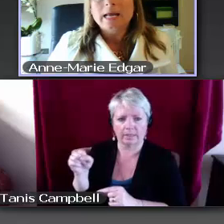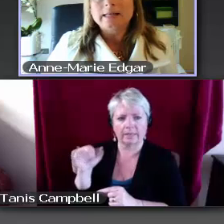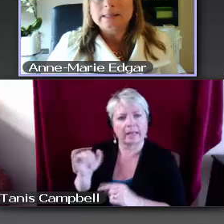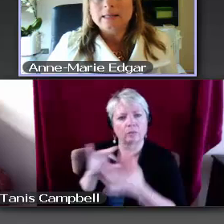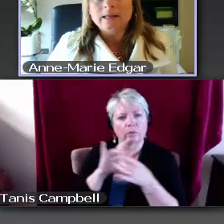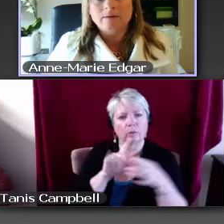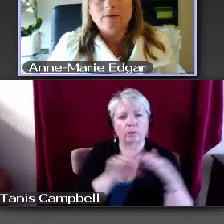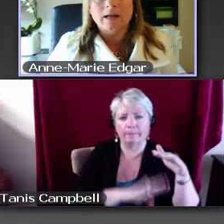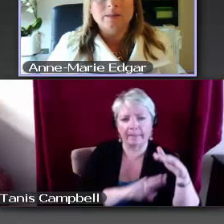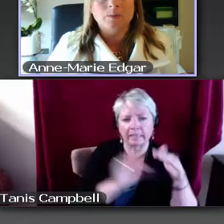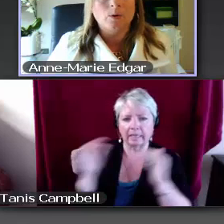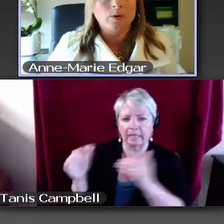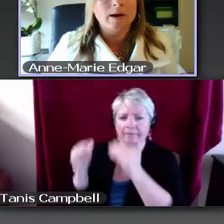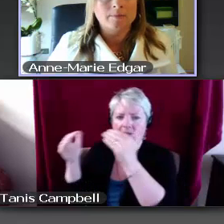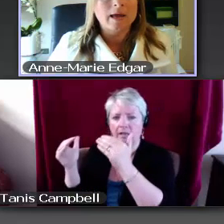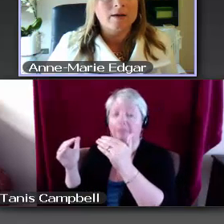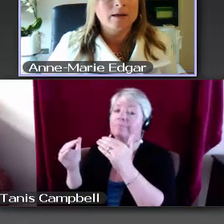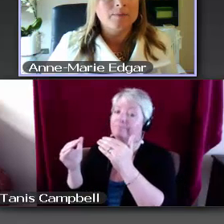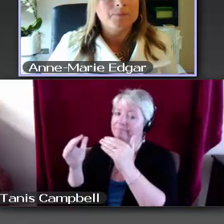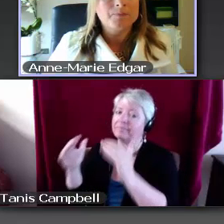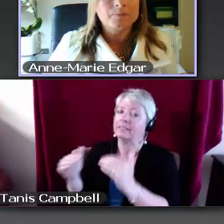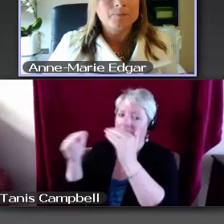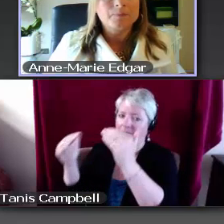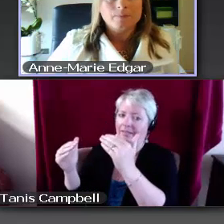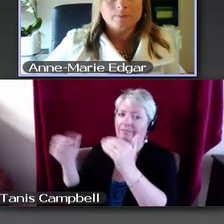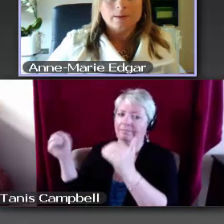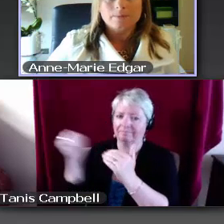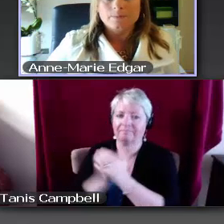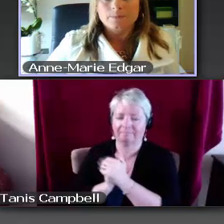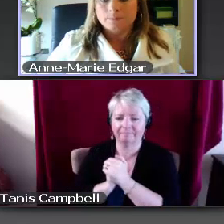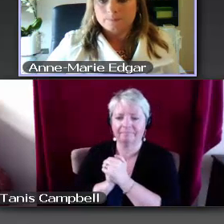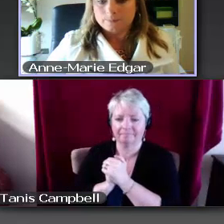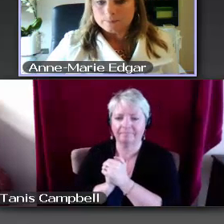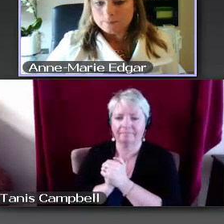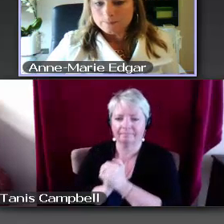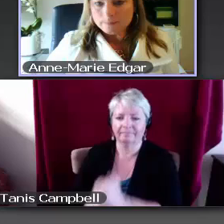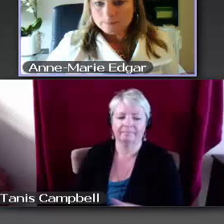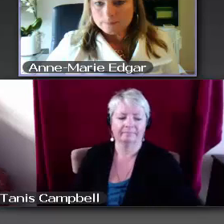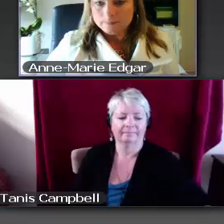advanced? It's in the advanced program, Kathy.